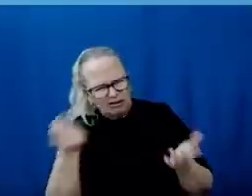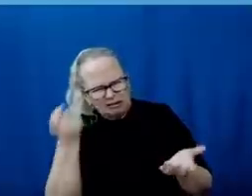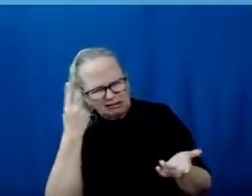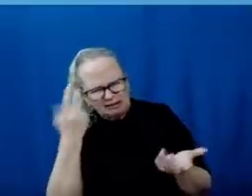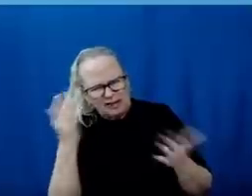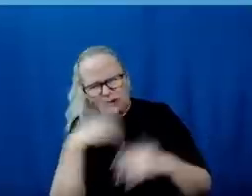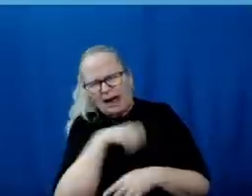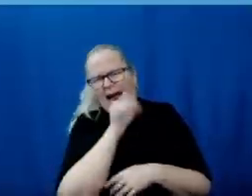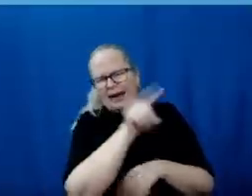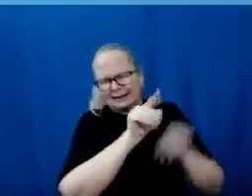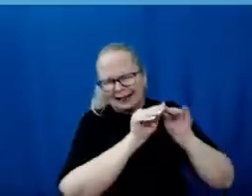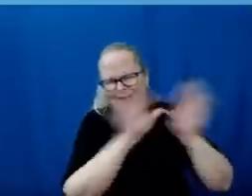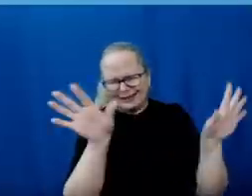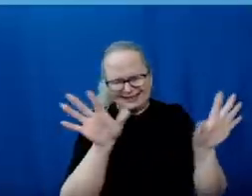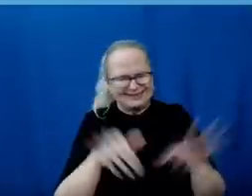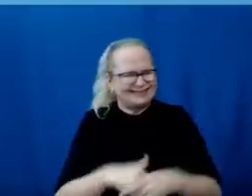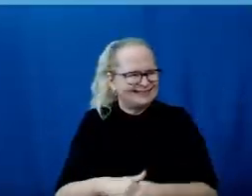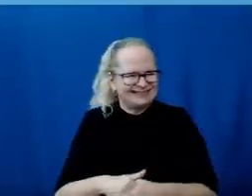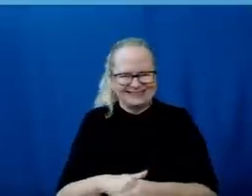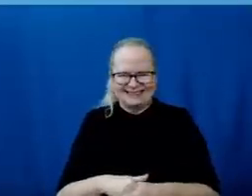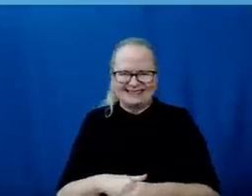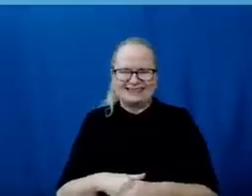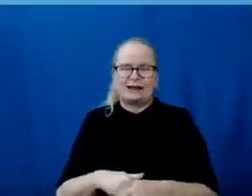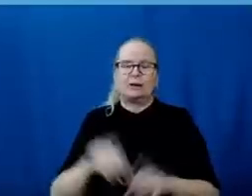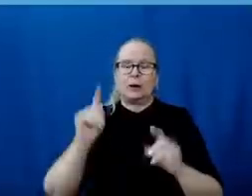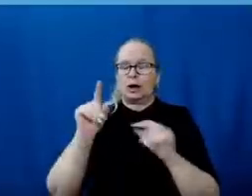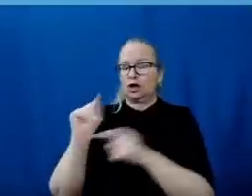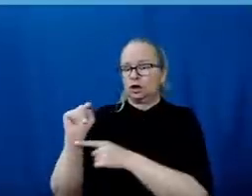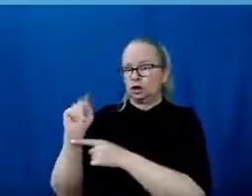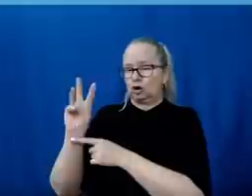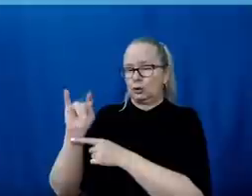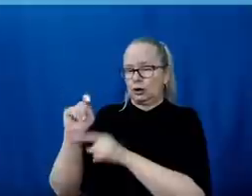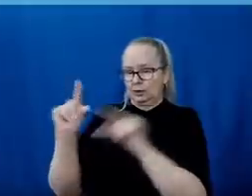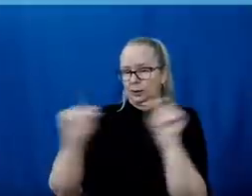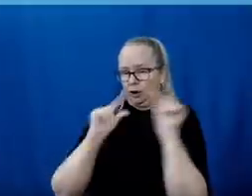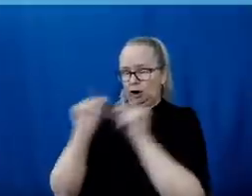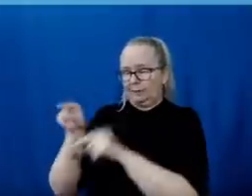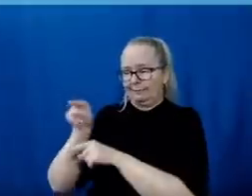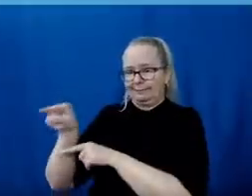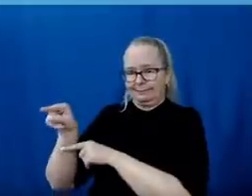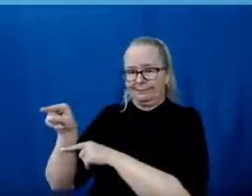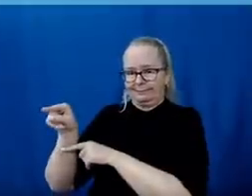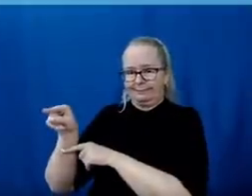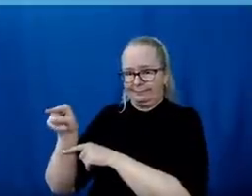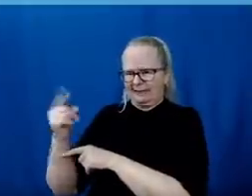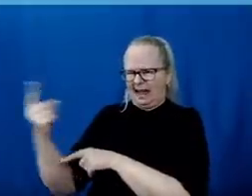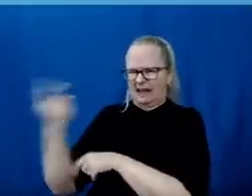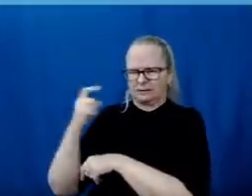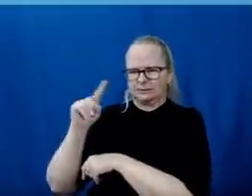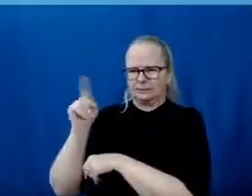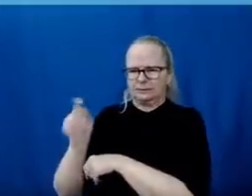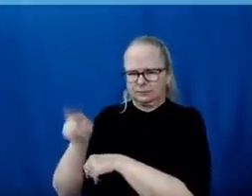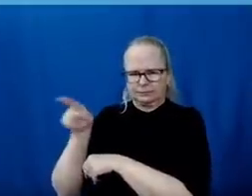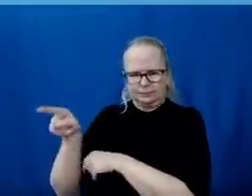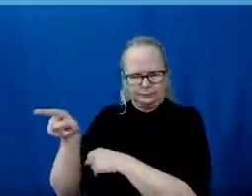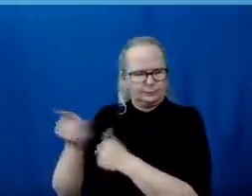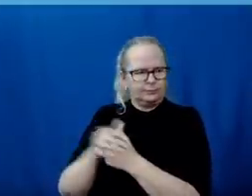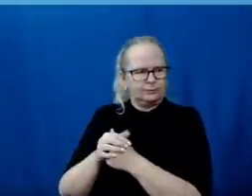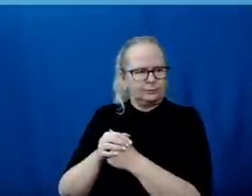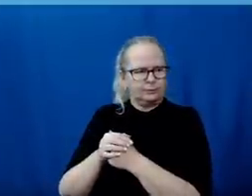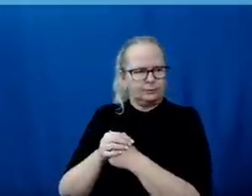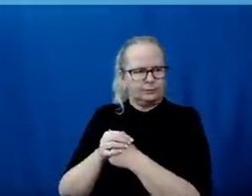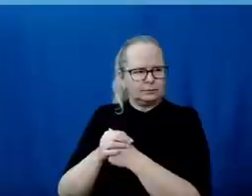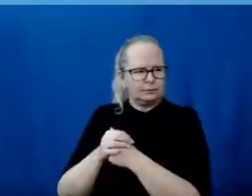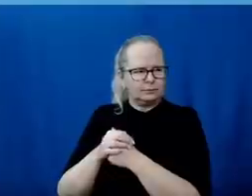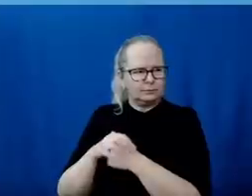suspect someone is questioning in their brain at home. A couple of the questions that we got from Twitter earlier today